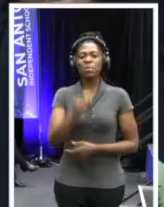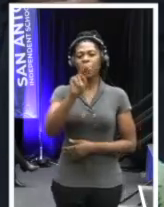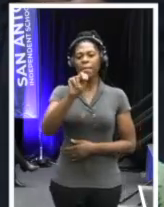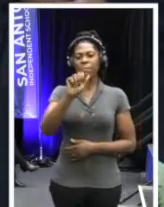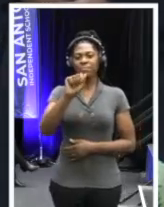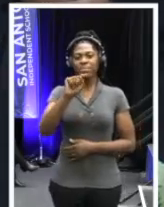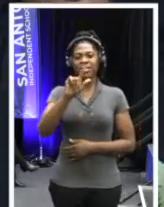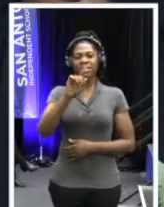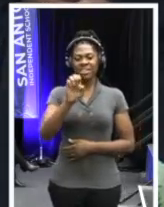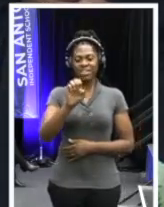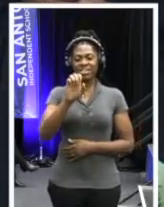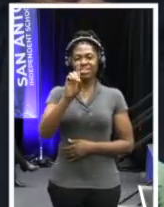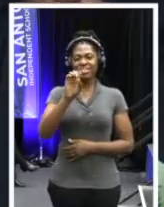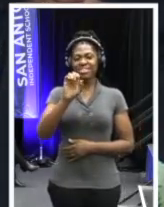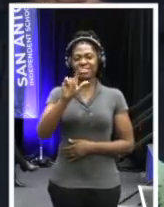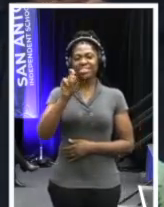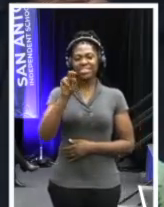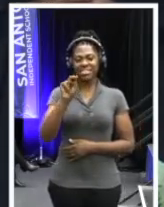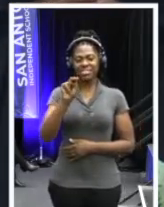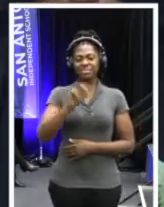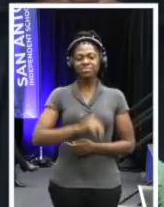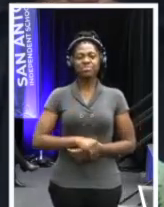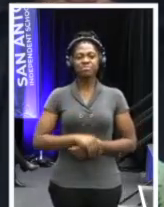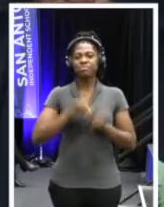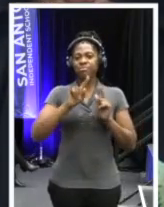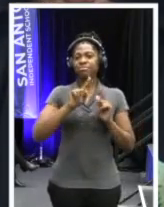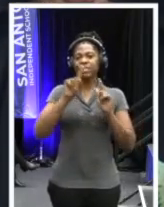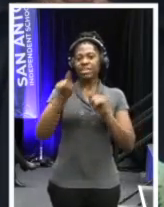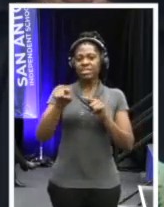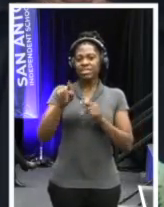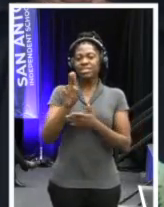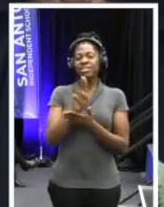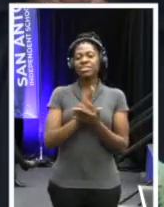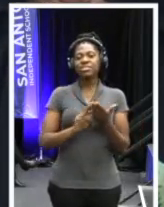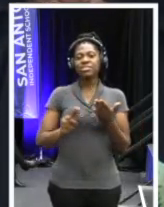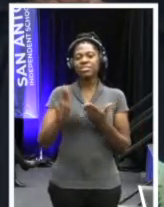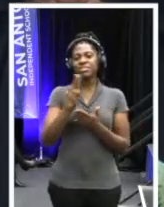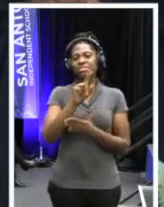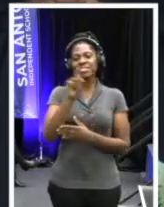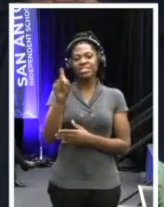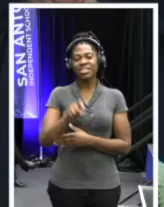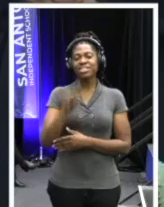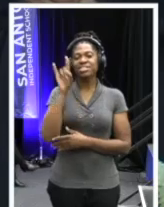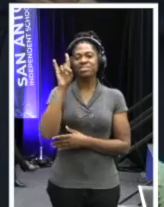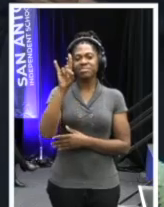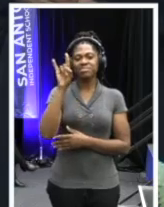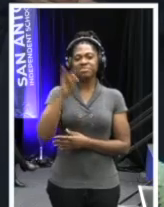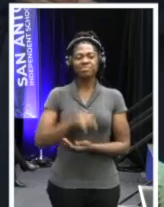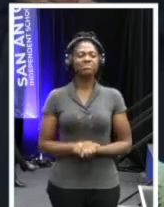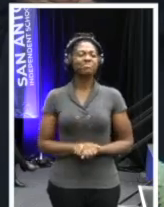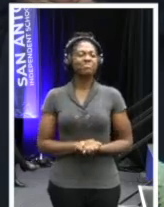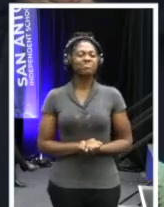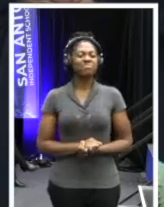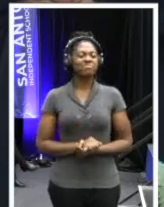Natalie Nicole DeLeon will be attending the University of Texas at Austin.